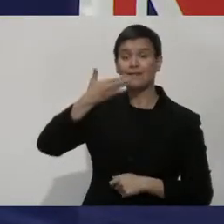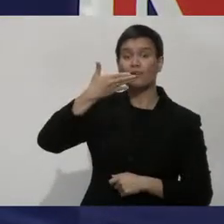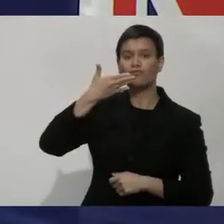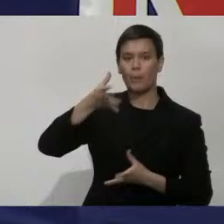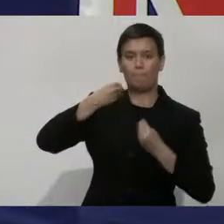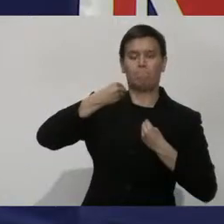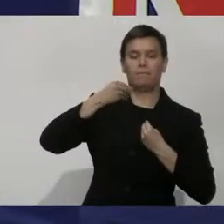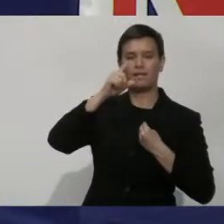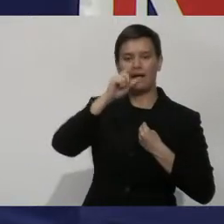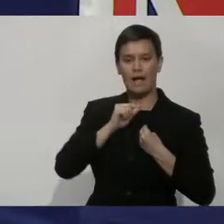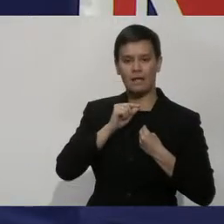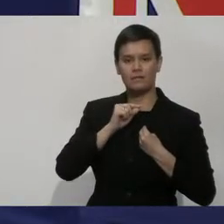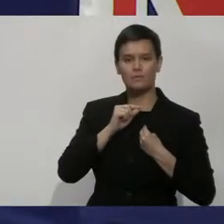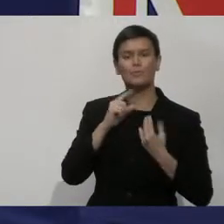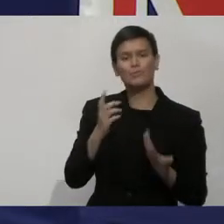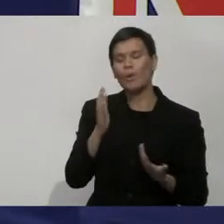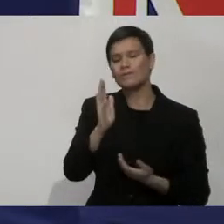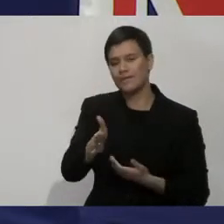getting